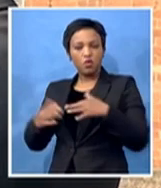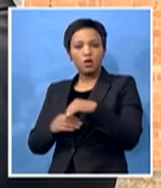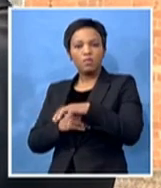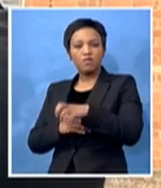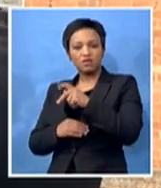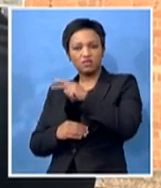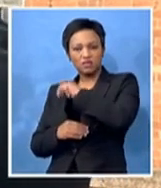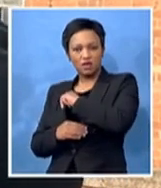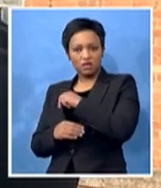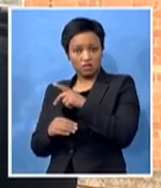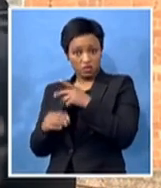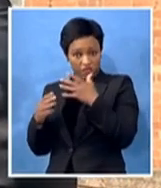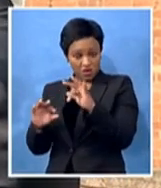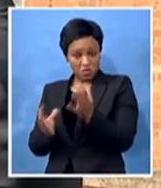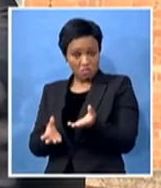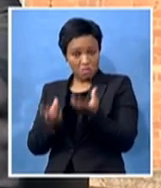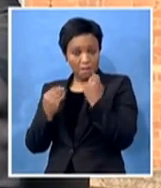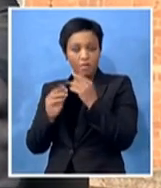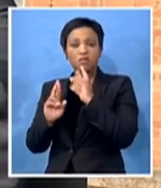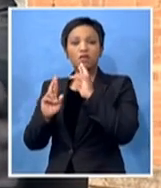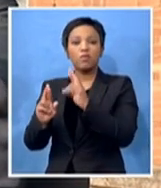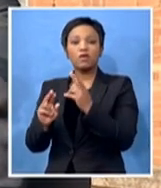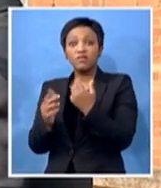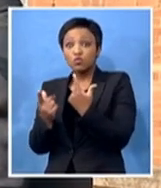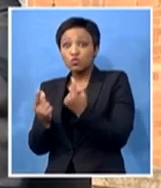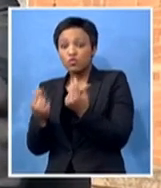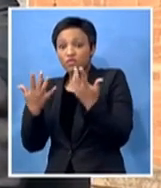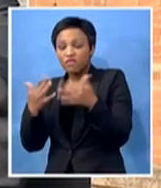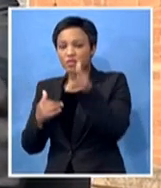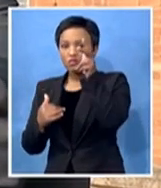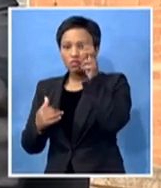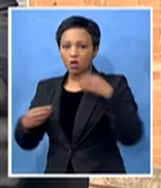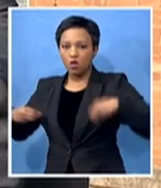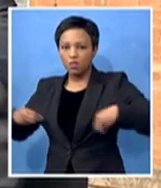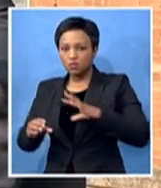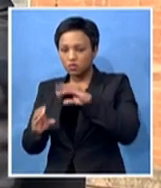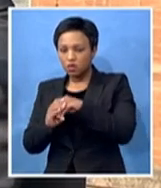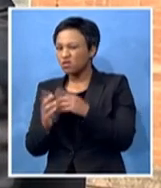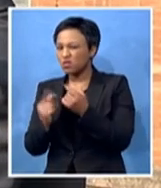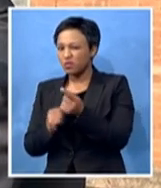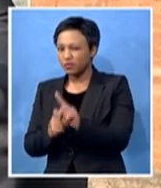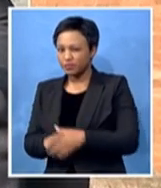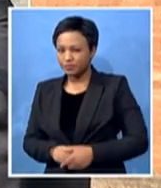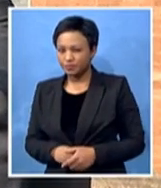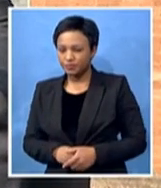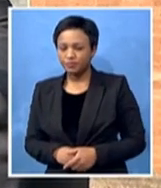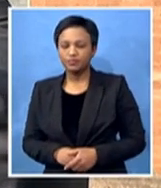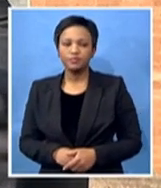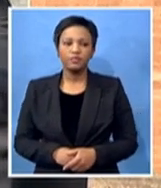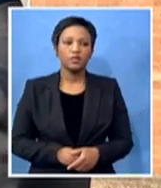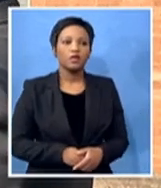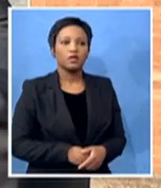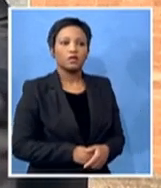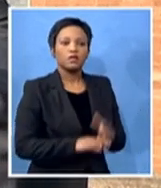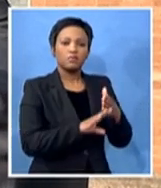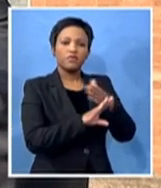so, what are you doing about them? We did take actions on the issue of the